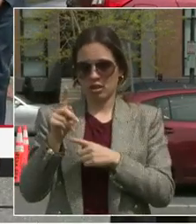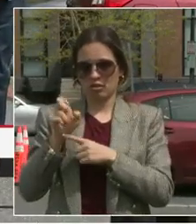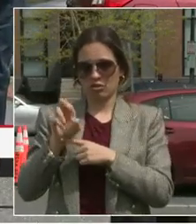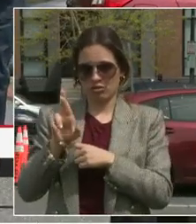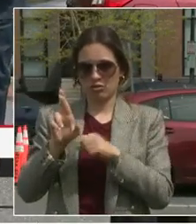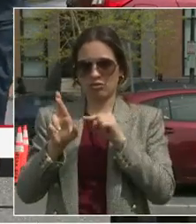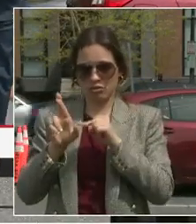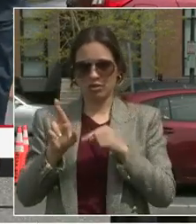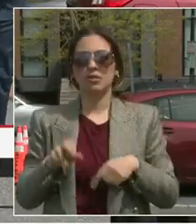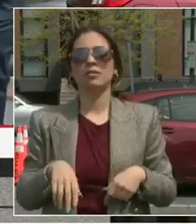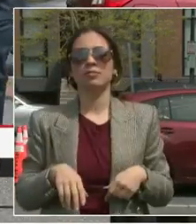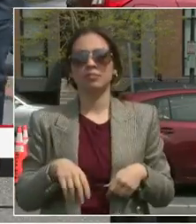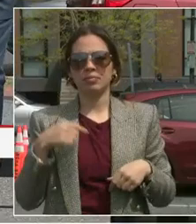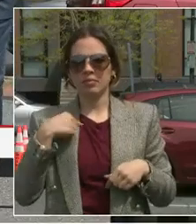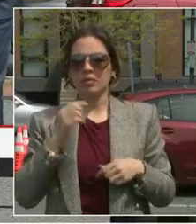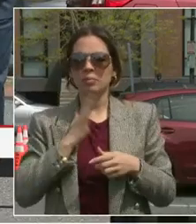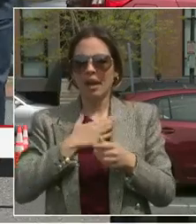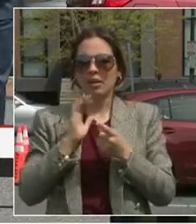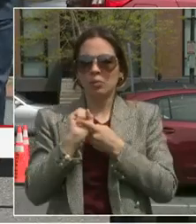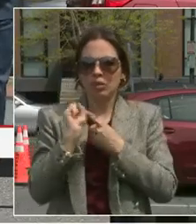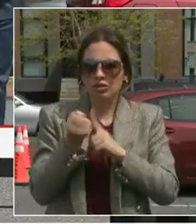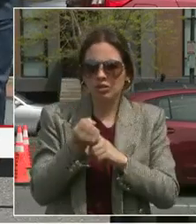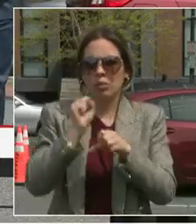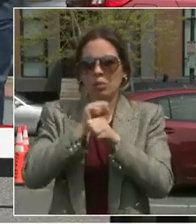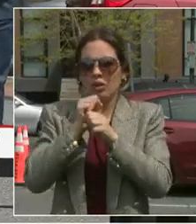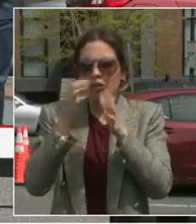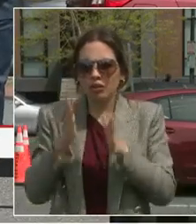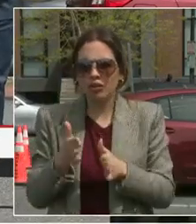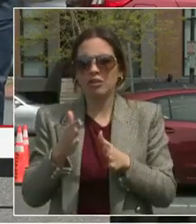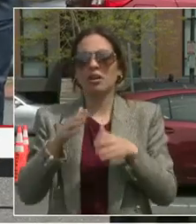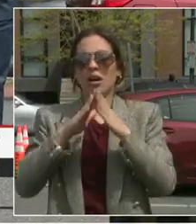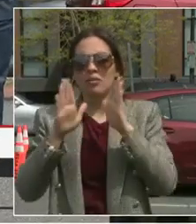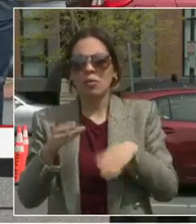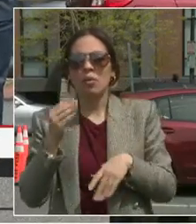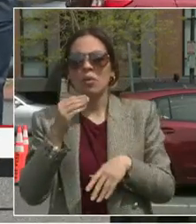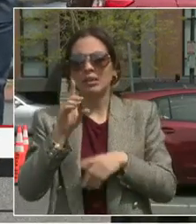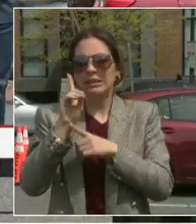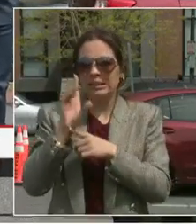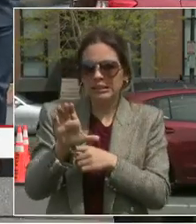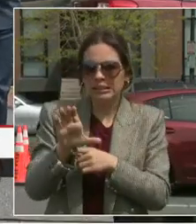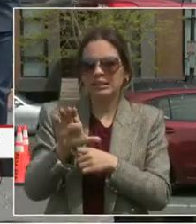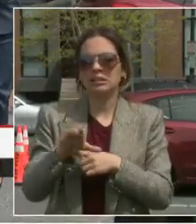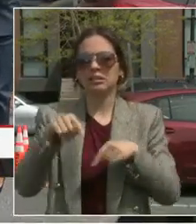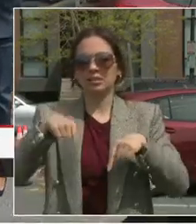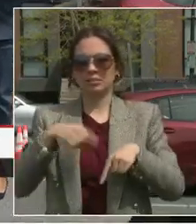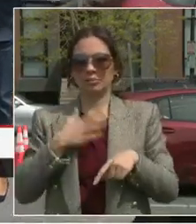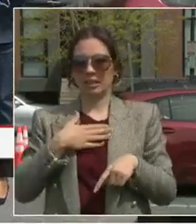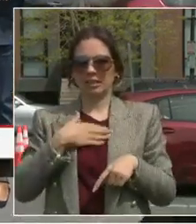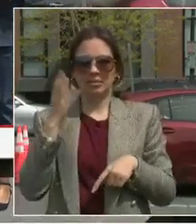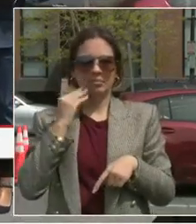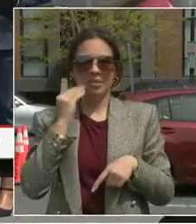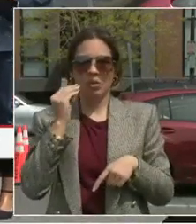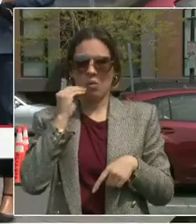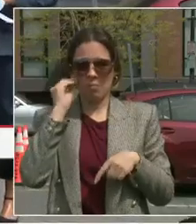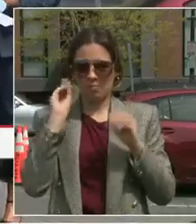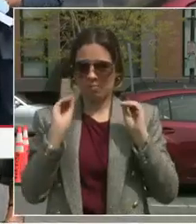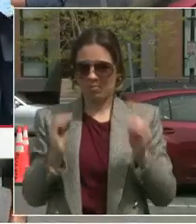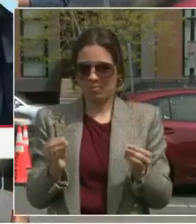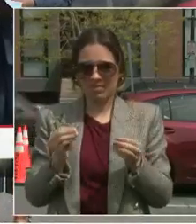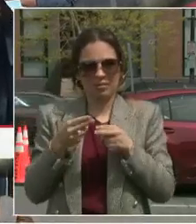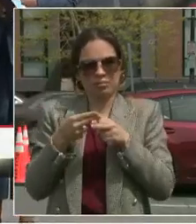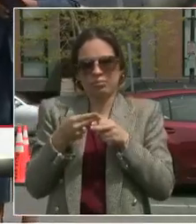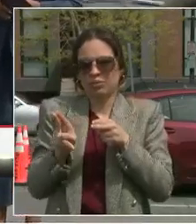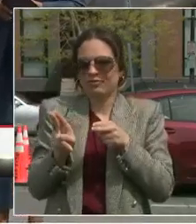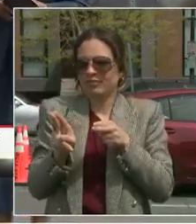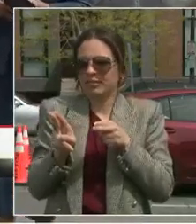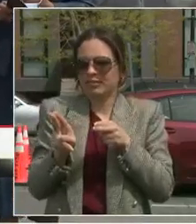Pathway to Housing, D.C., my experience with homelessness was brief. And now the mayor is welcoming me